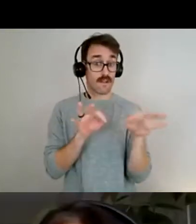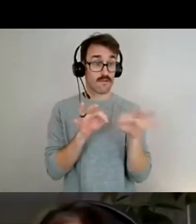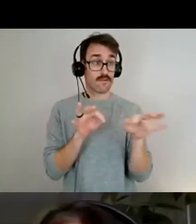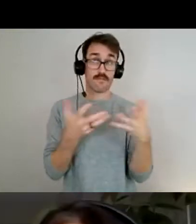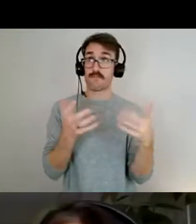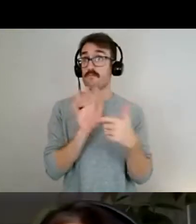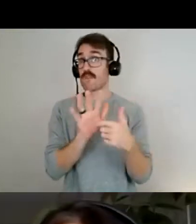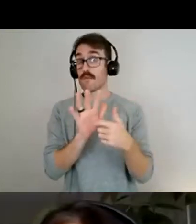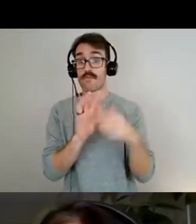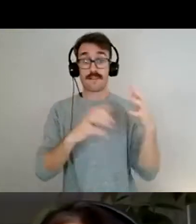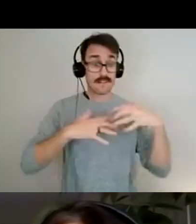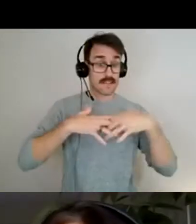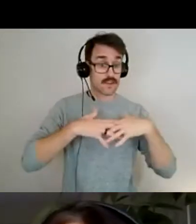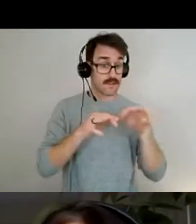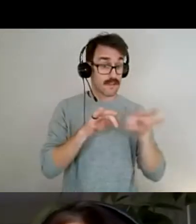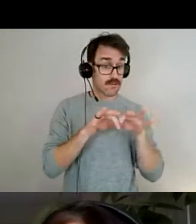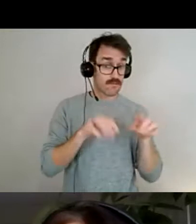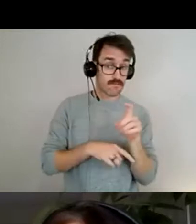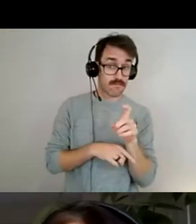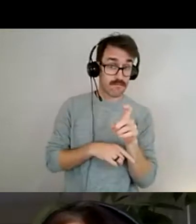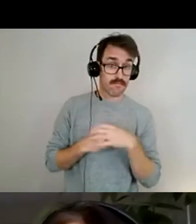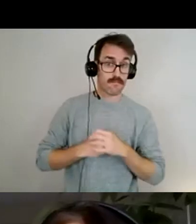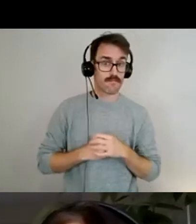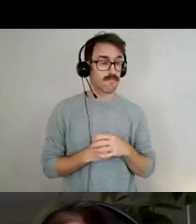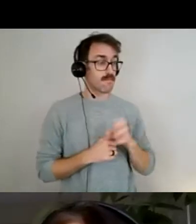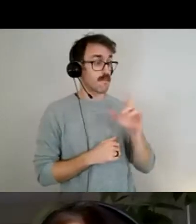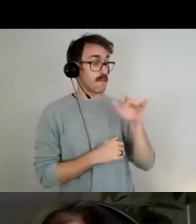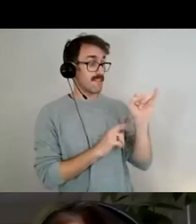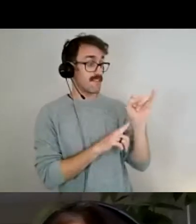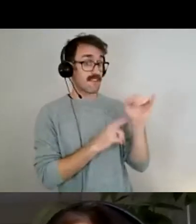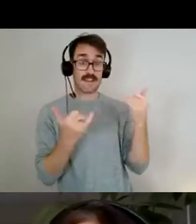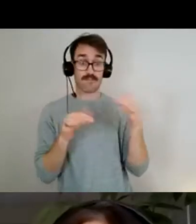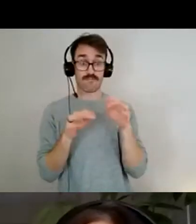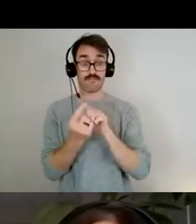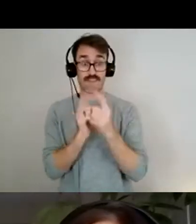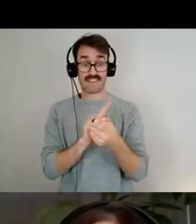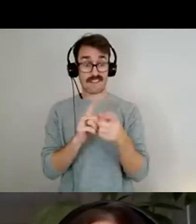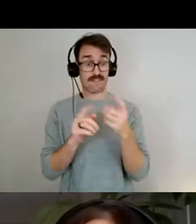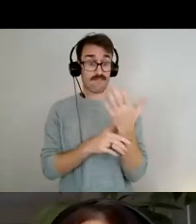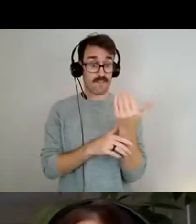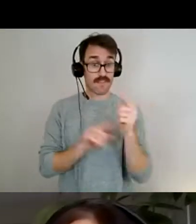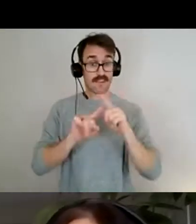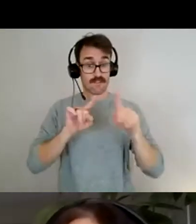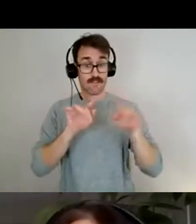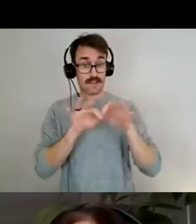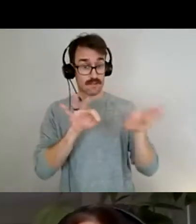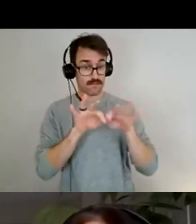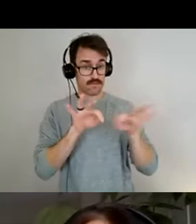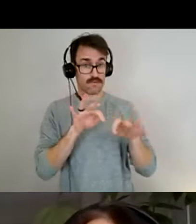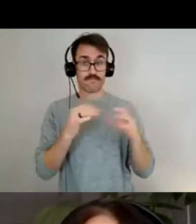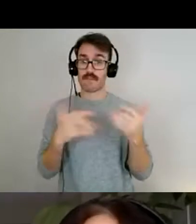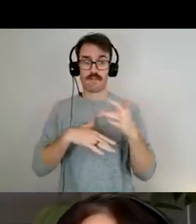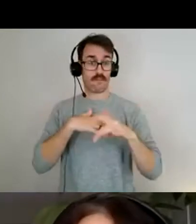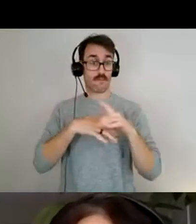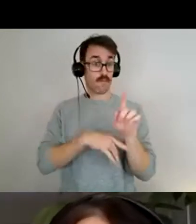including Indigenous languages? The EASI has been translated into 15 languages, and they are available